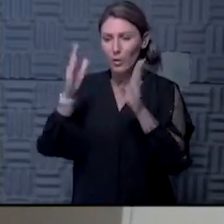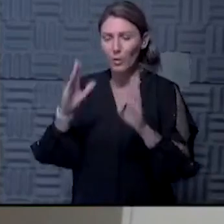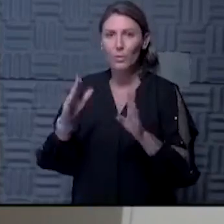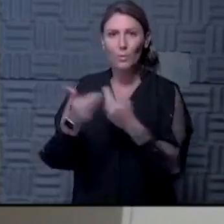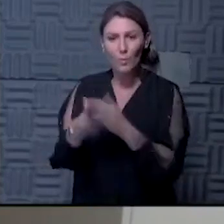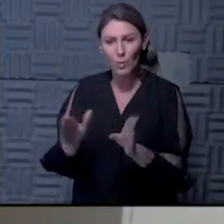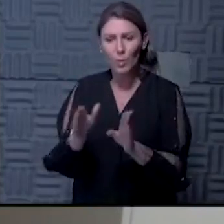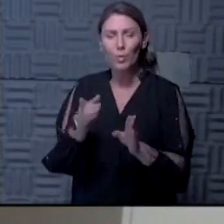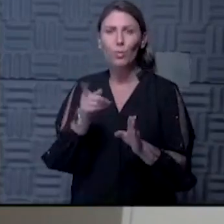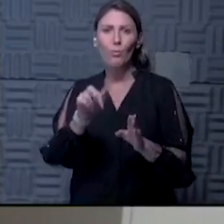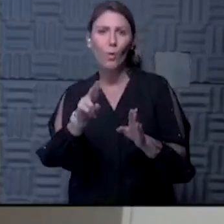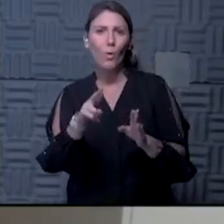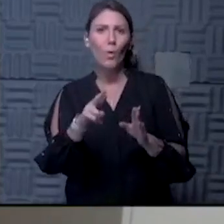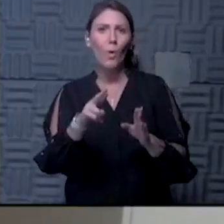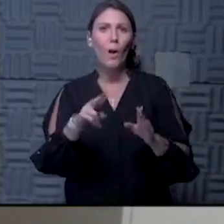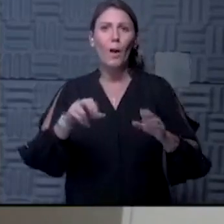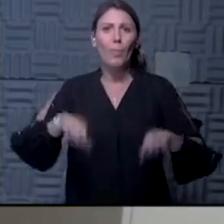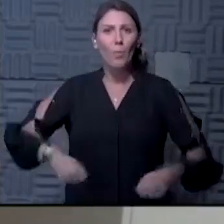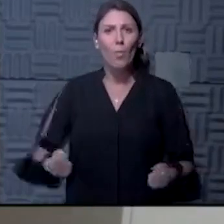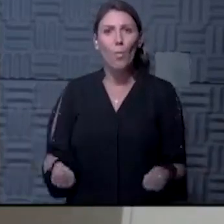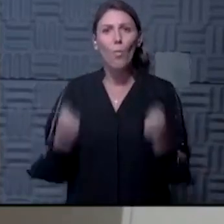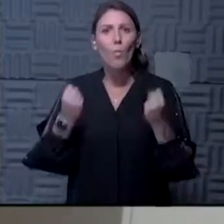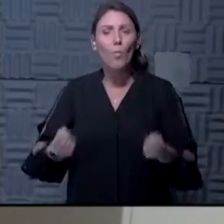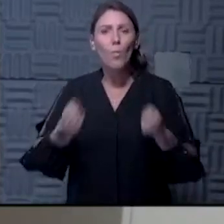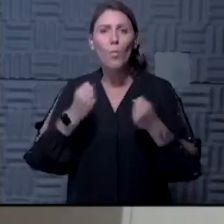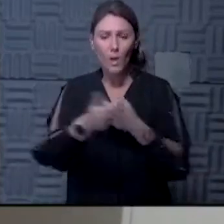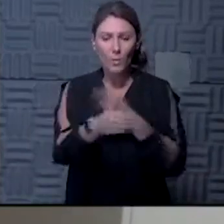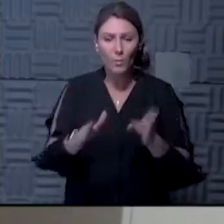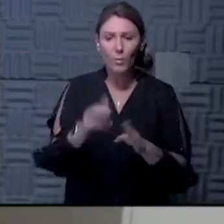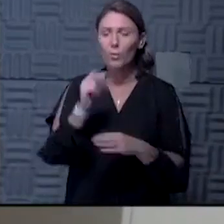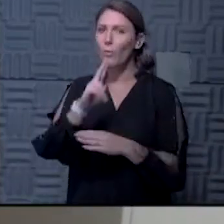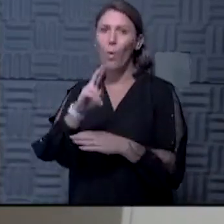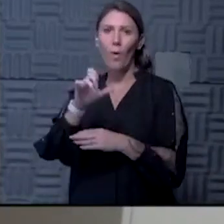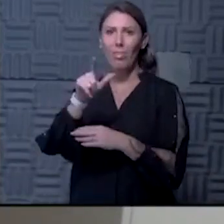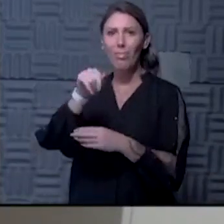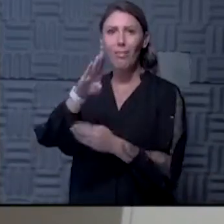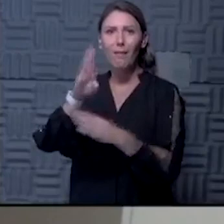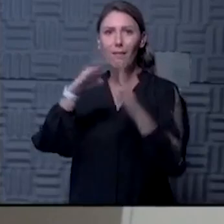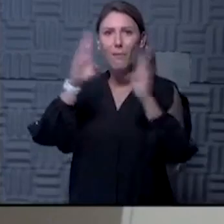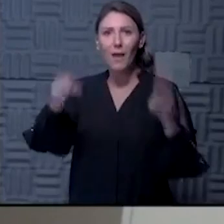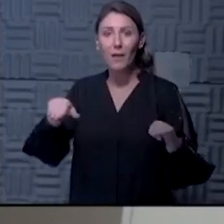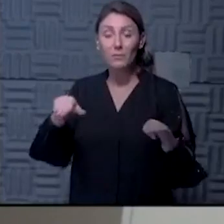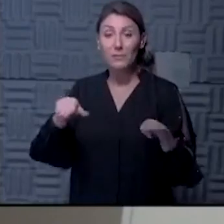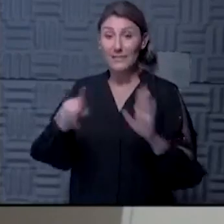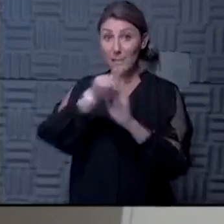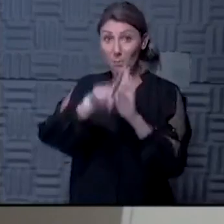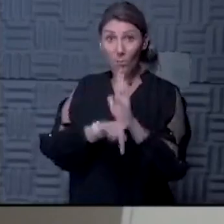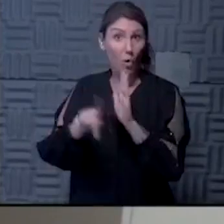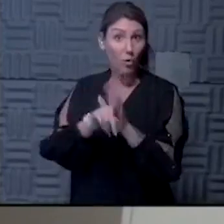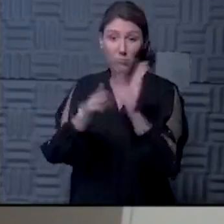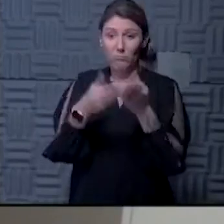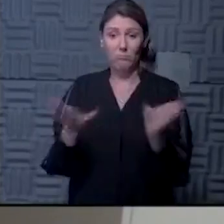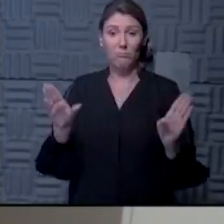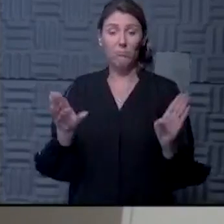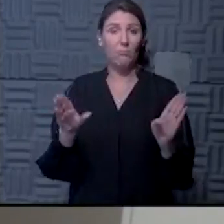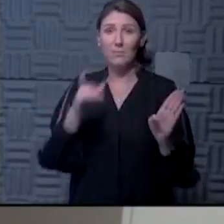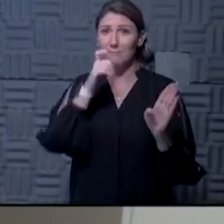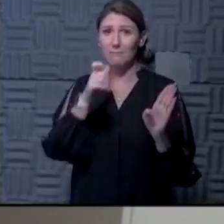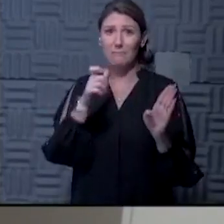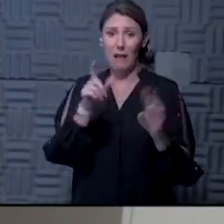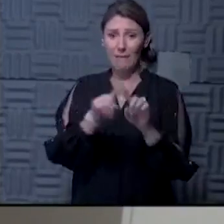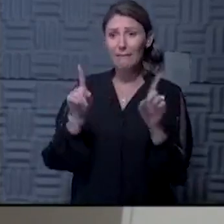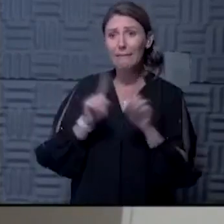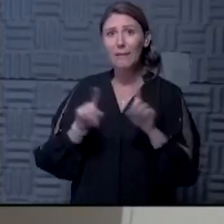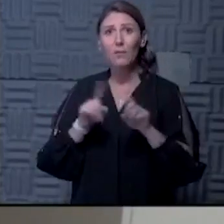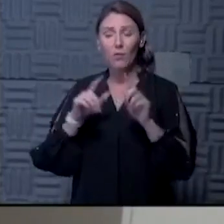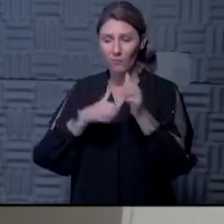the weight room. There's not a protocol for the clubhouse. There's not a protocol for the food room. It's a protocol. It's not different. It follows